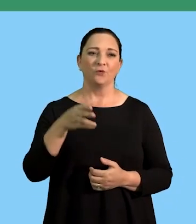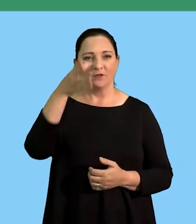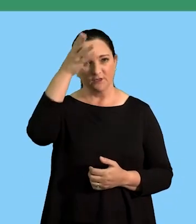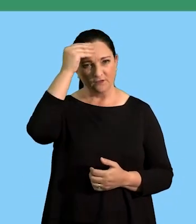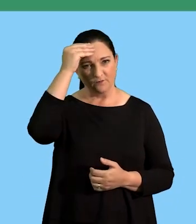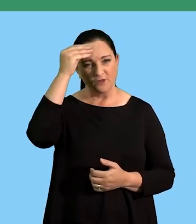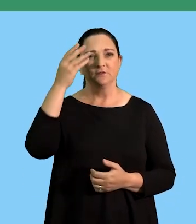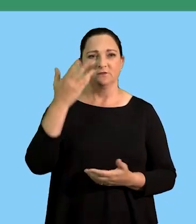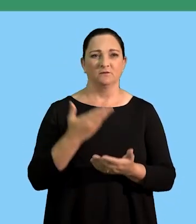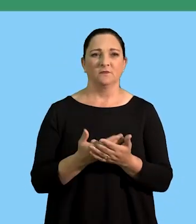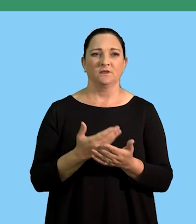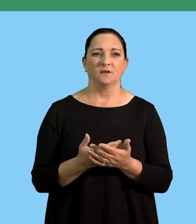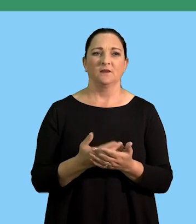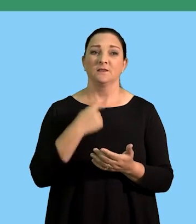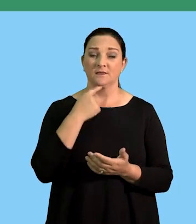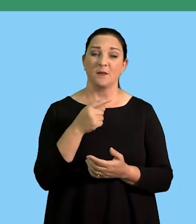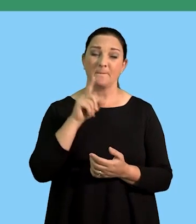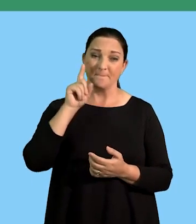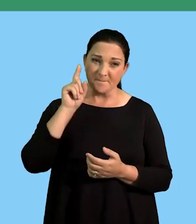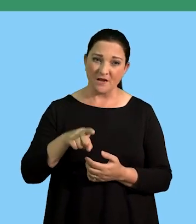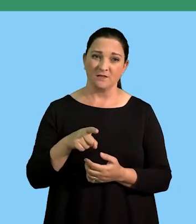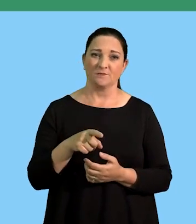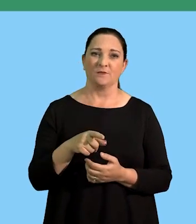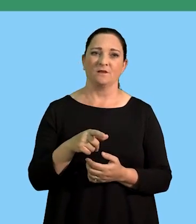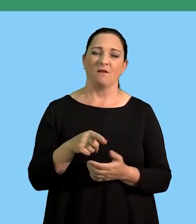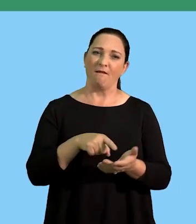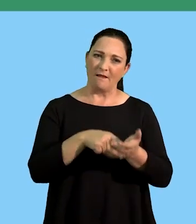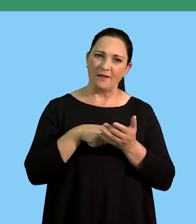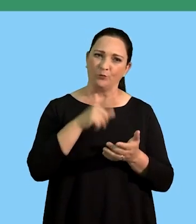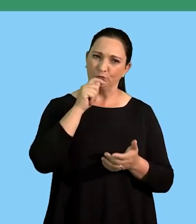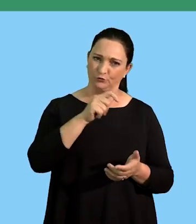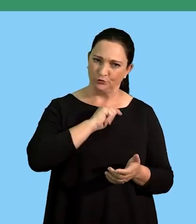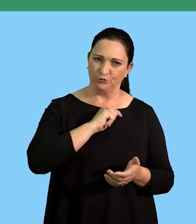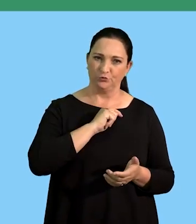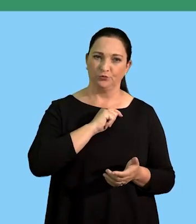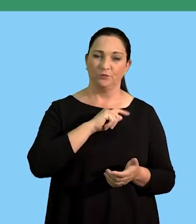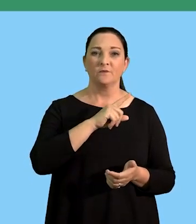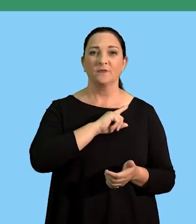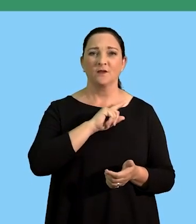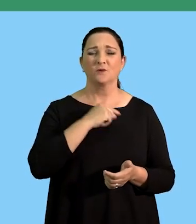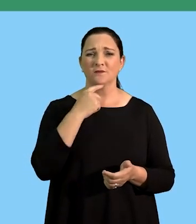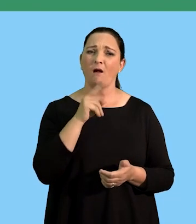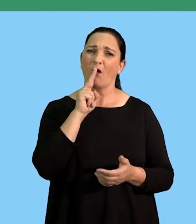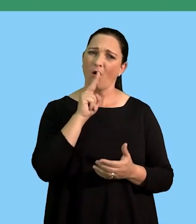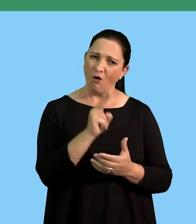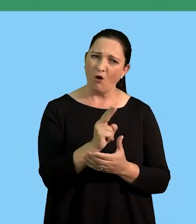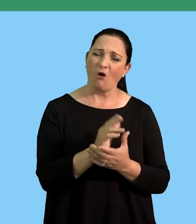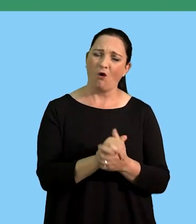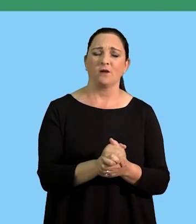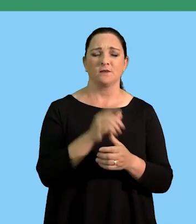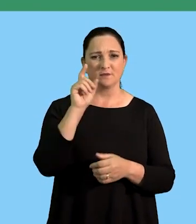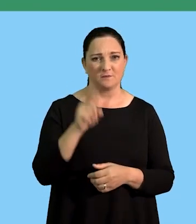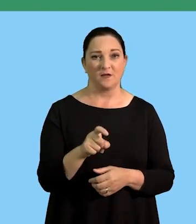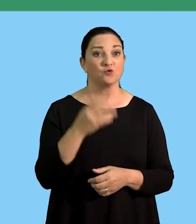information supplied when claiming should be accurate and true as well. That is what the principle says. It talks about being honest in